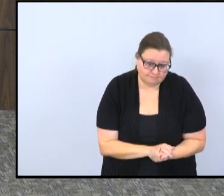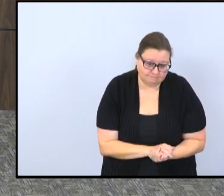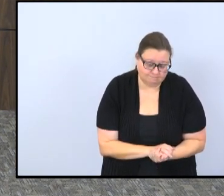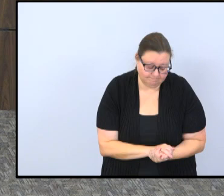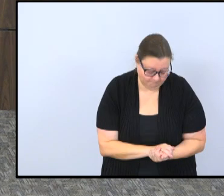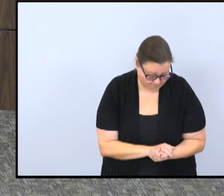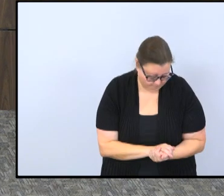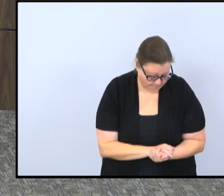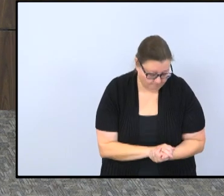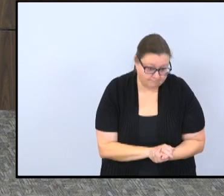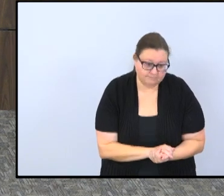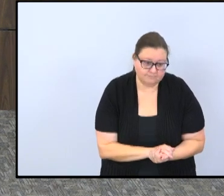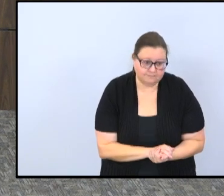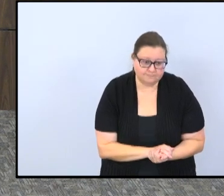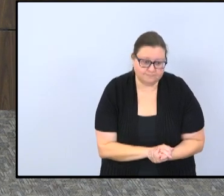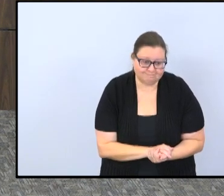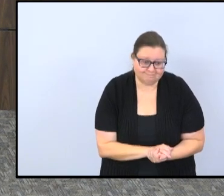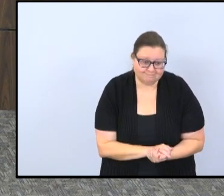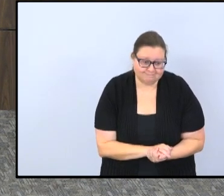Thank you.